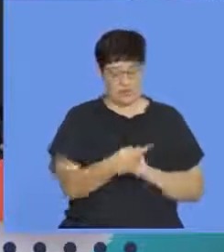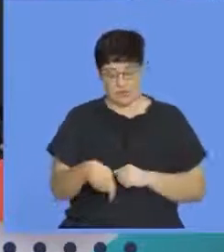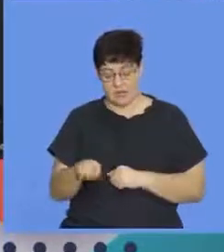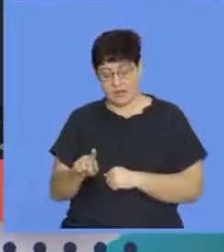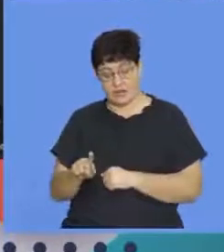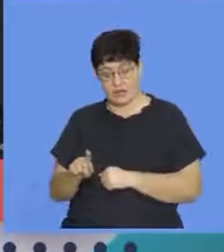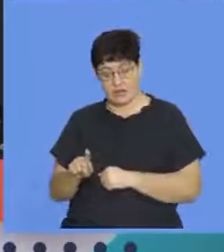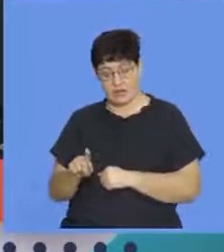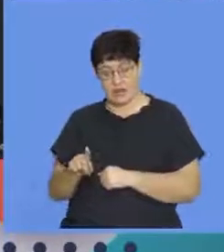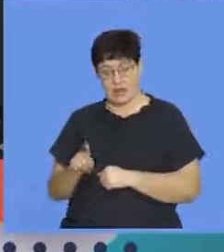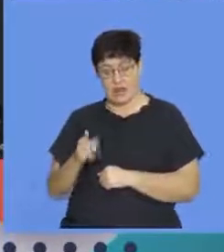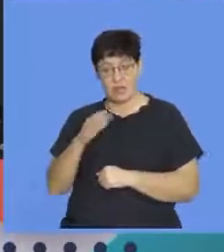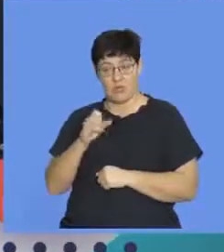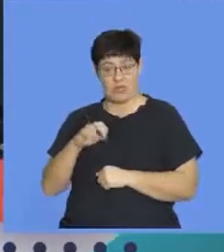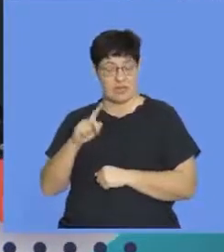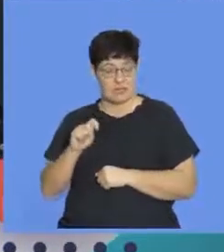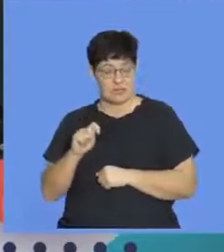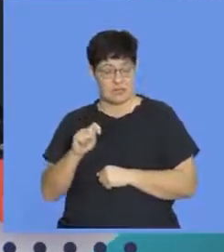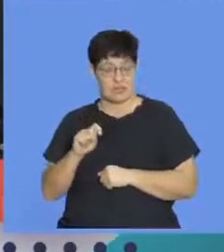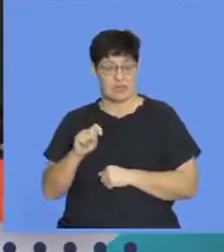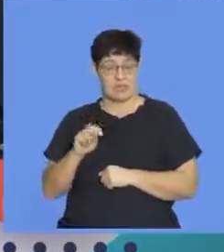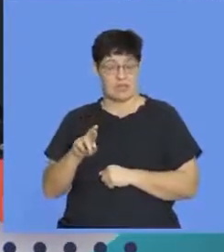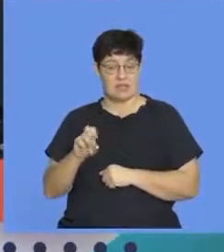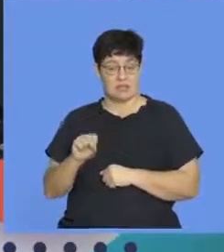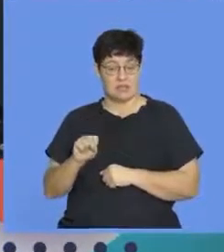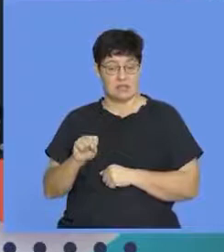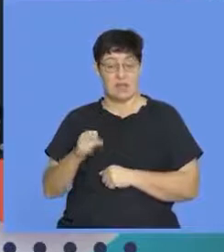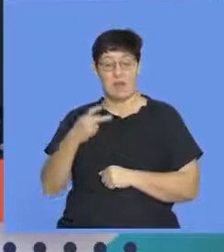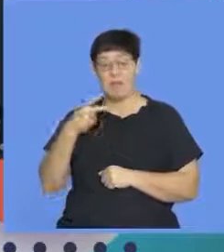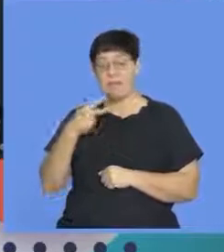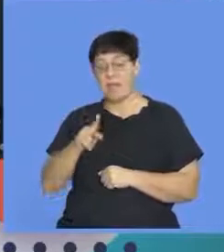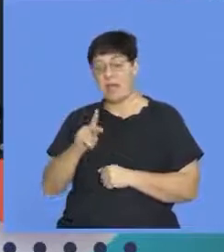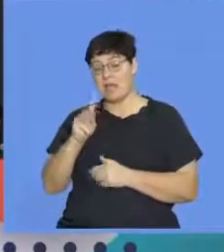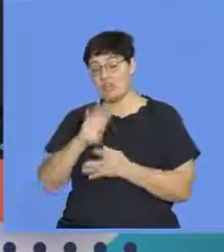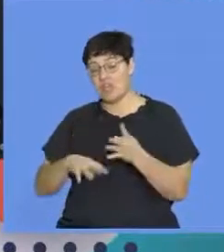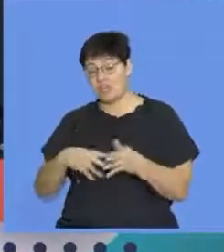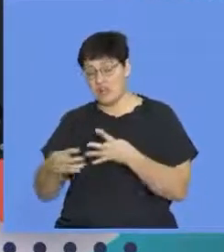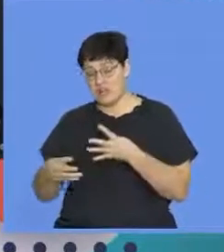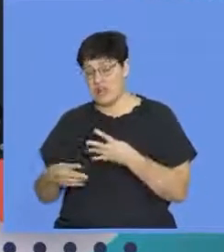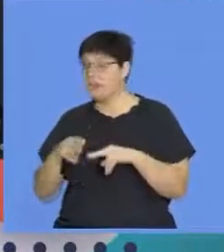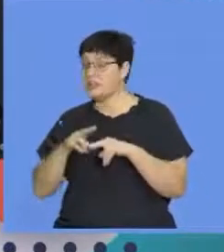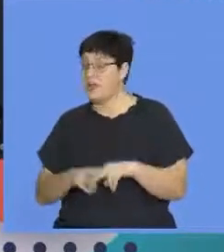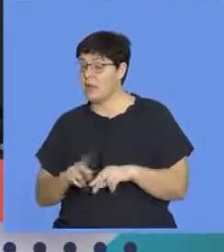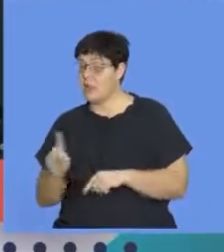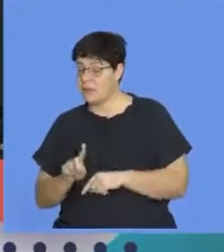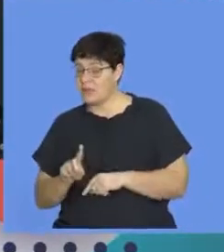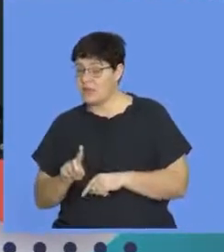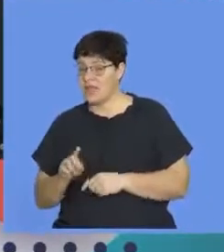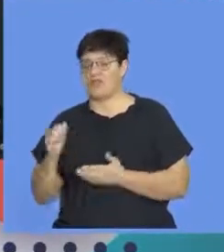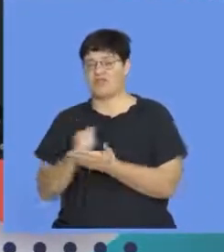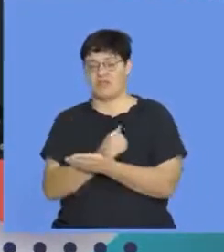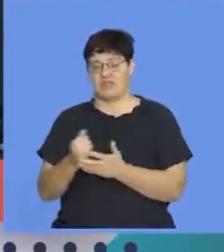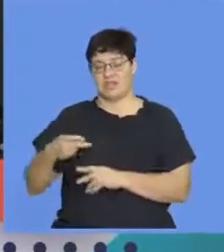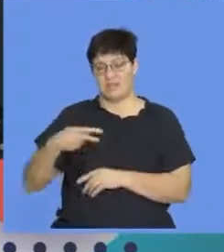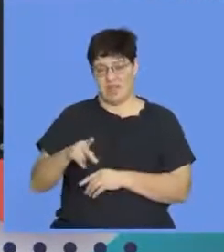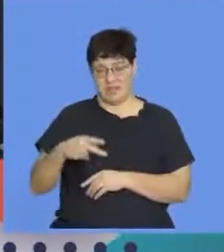creditors' payment schedule will be dependent on credit purchases.